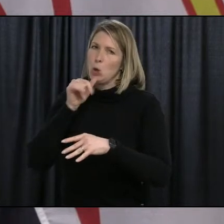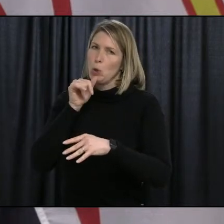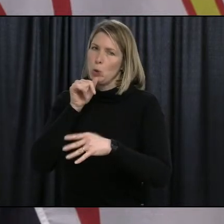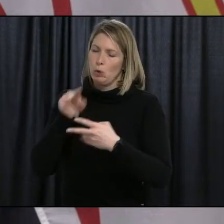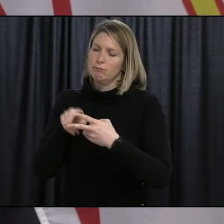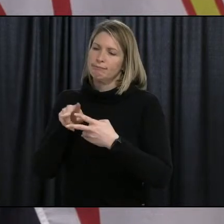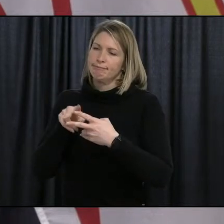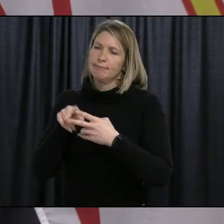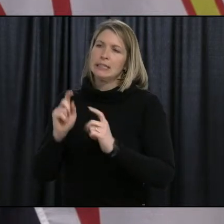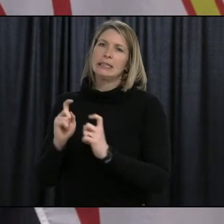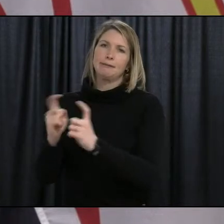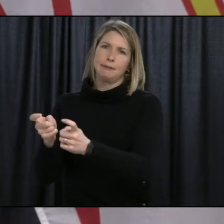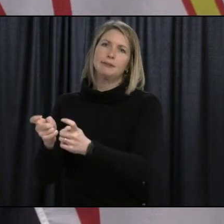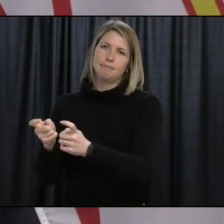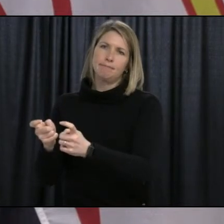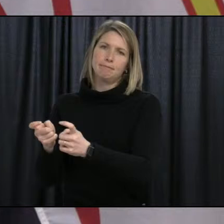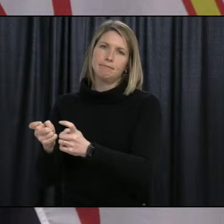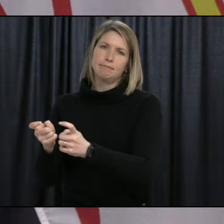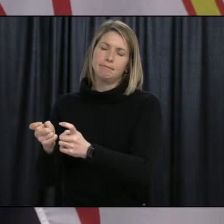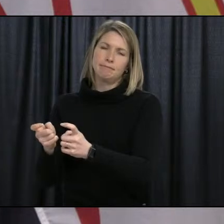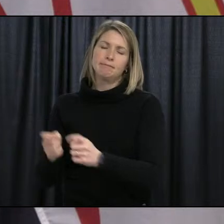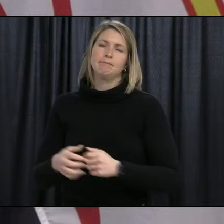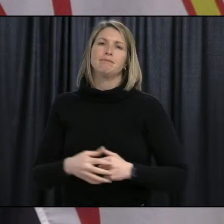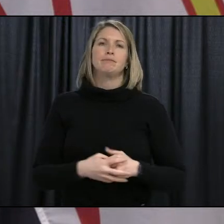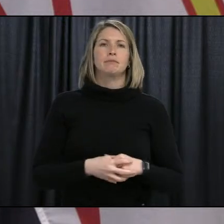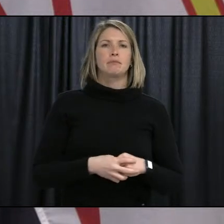or at high risk for the severe disease. So,